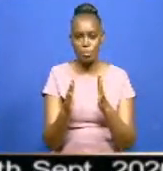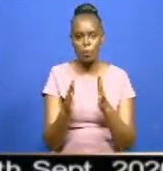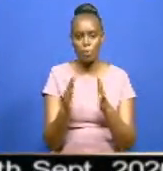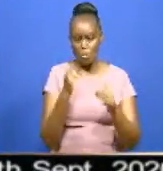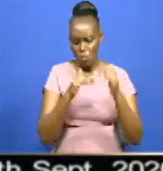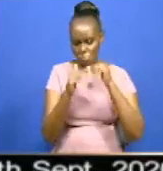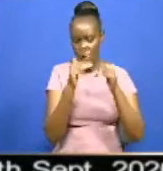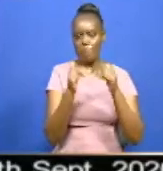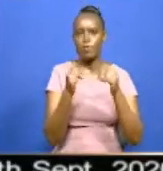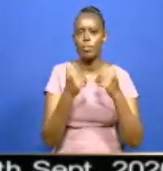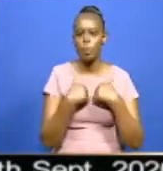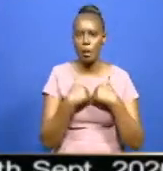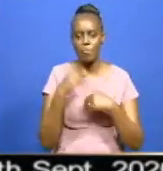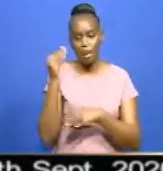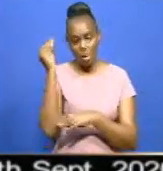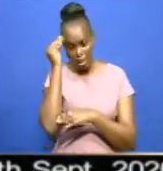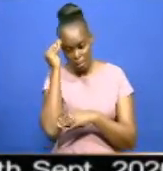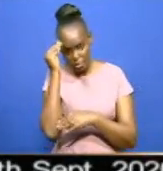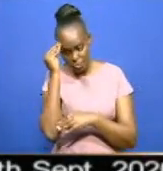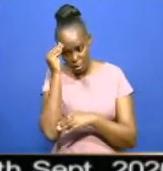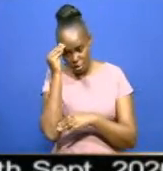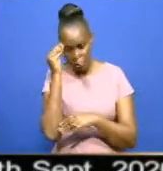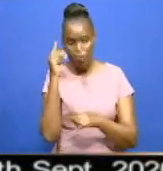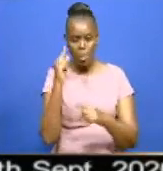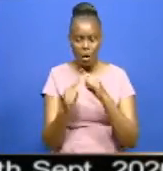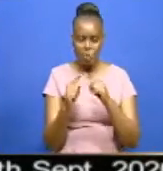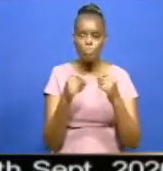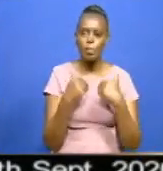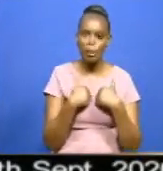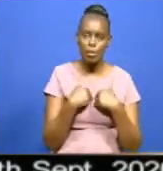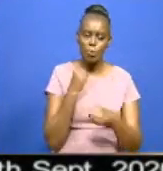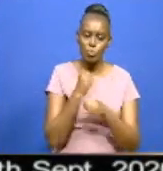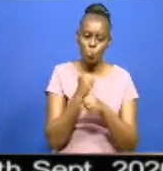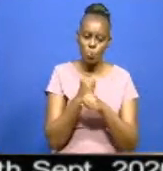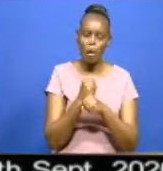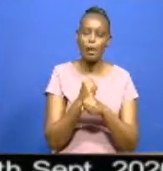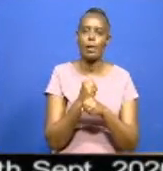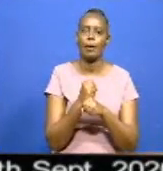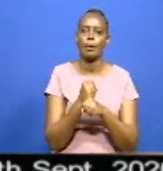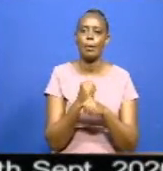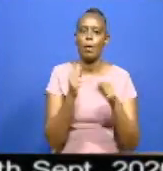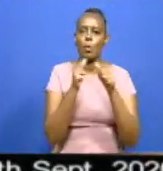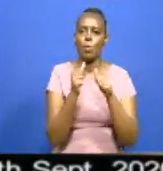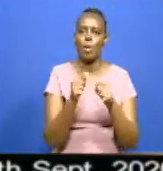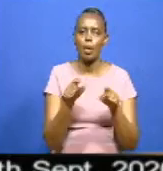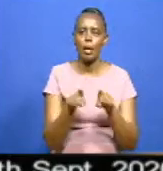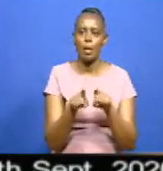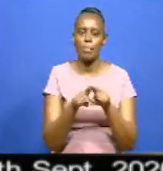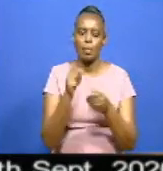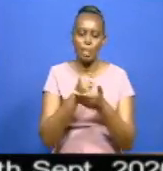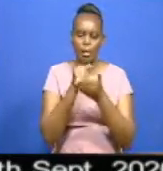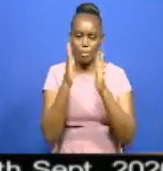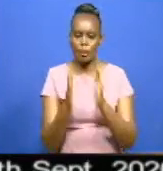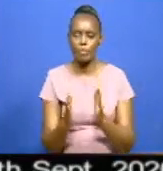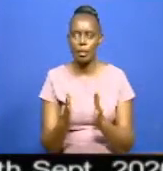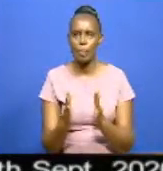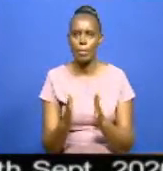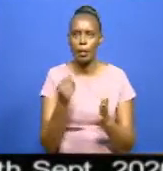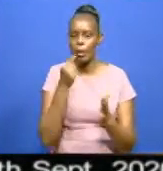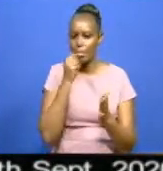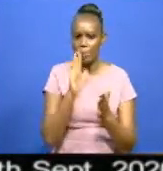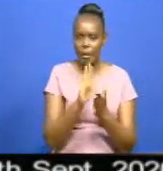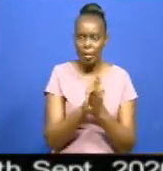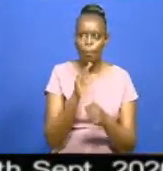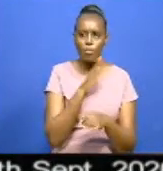qualification, academic and experience to do this job. Mr. Speaker, I believe that